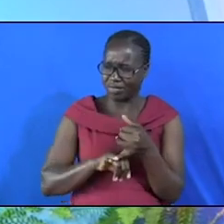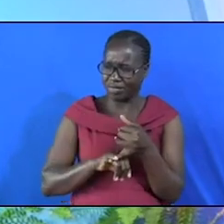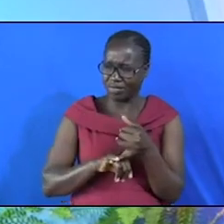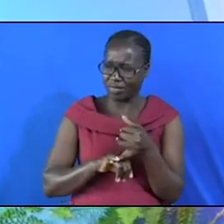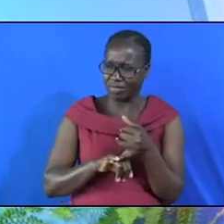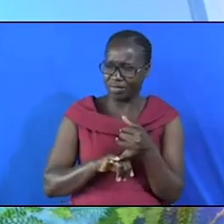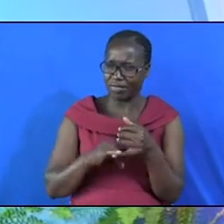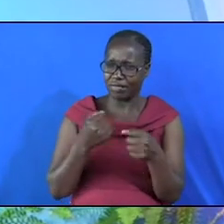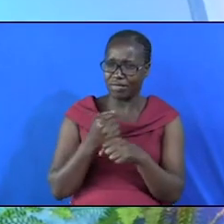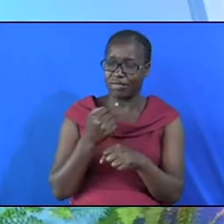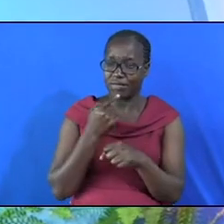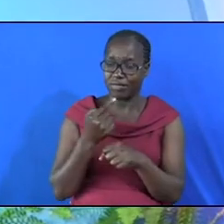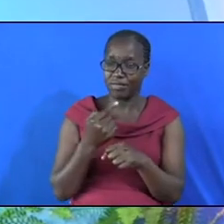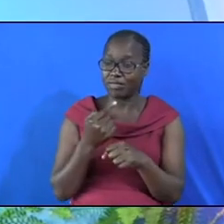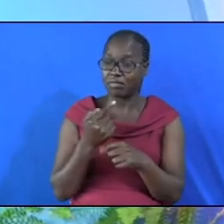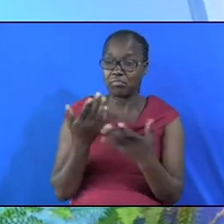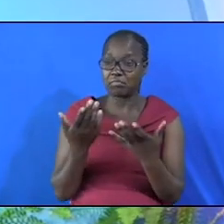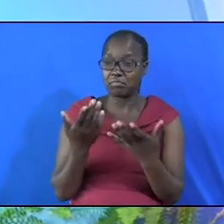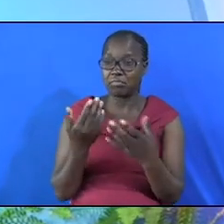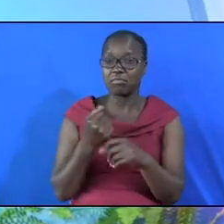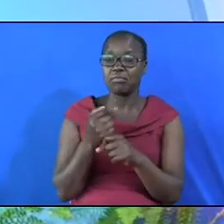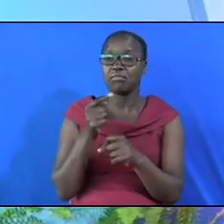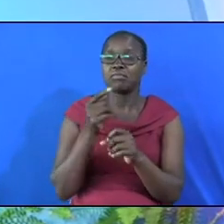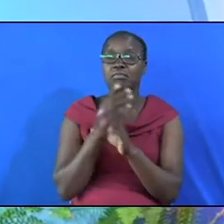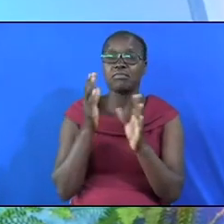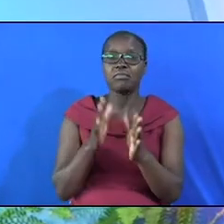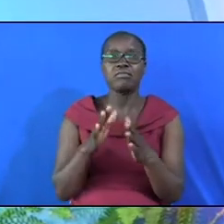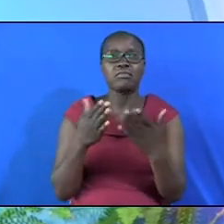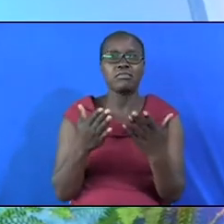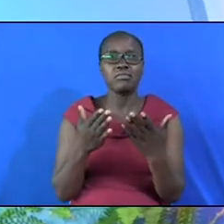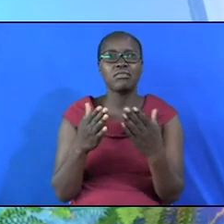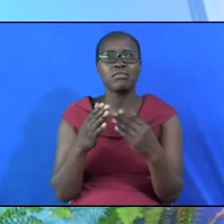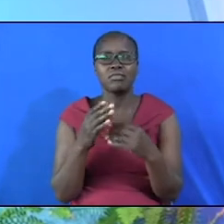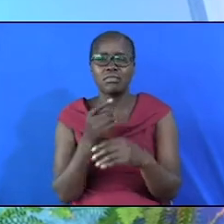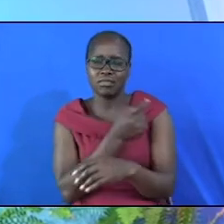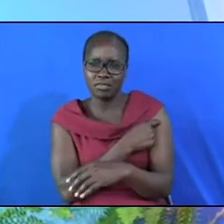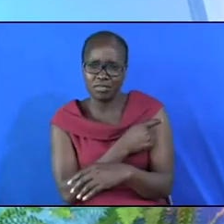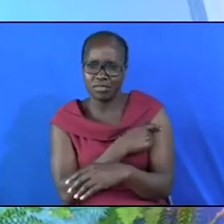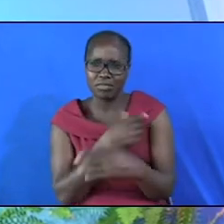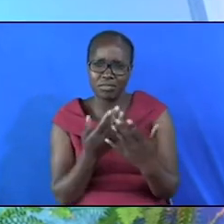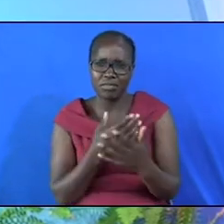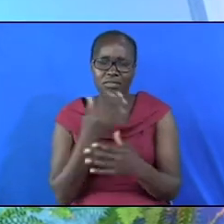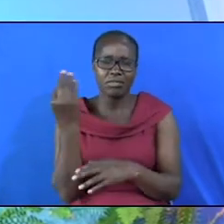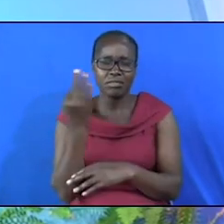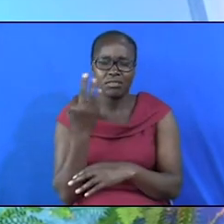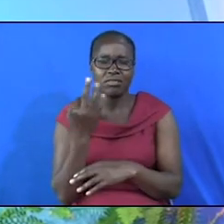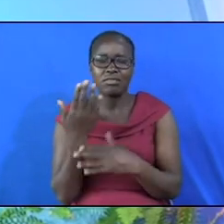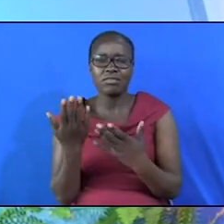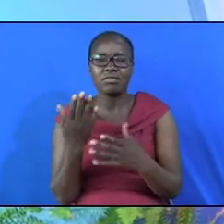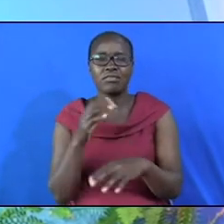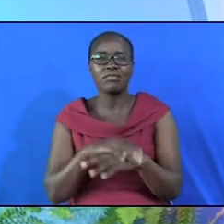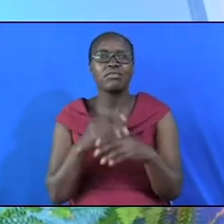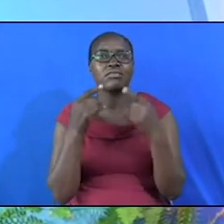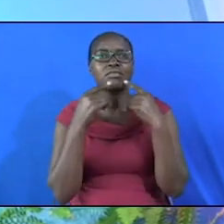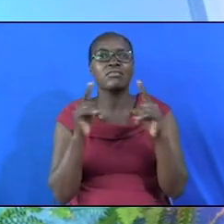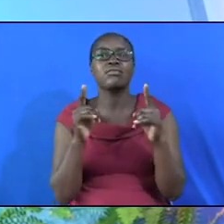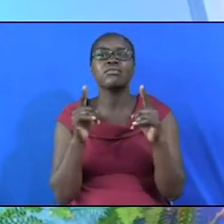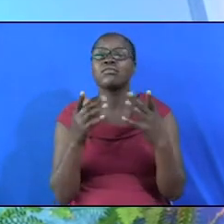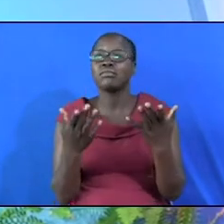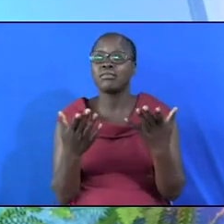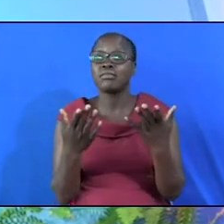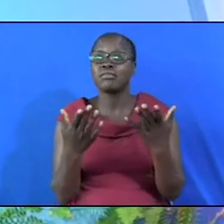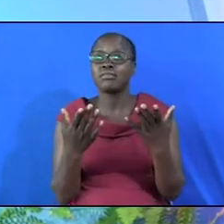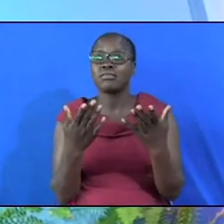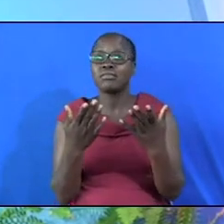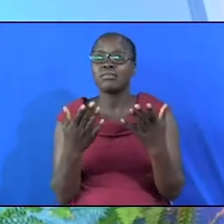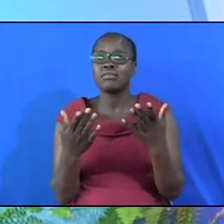what makes you a Christian. It's not how you preach. It is not how you make announcement in church. It is not how